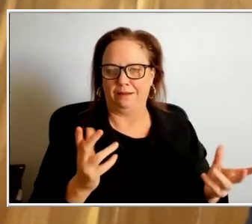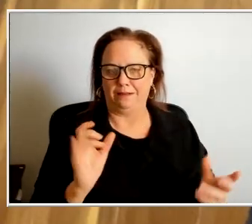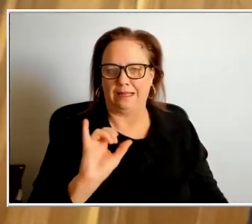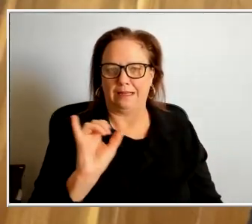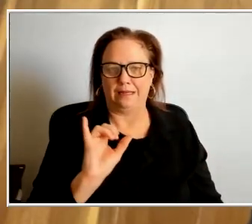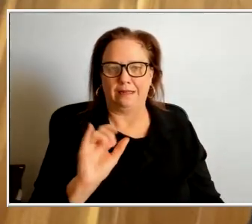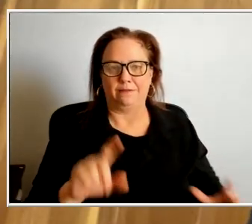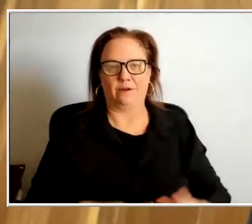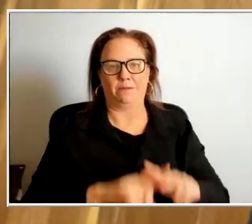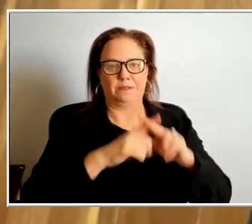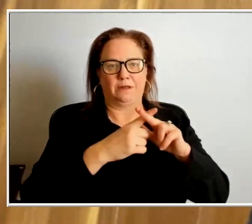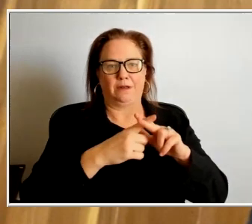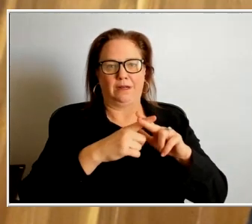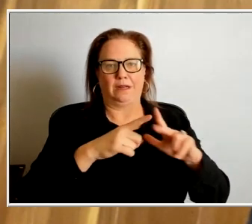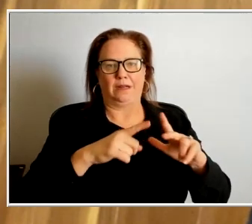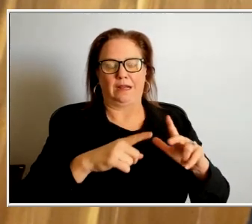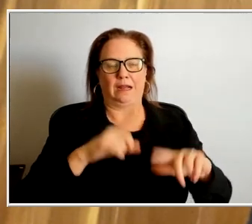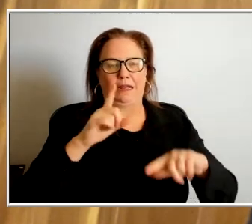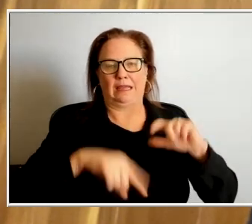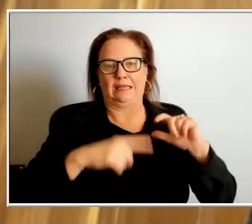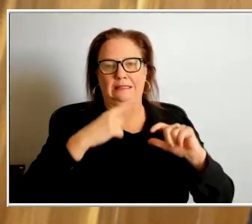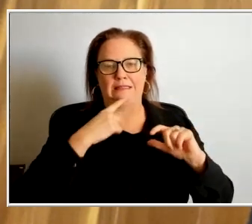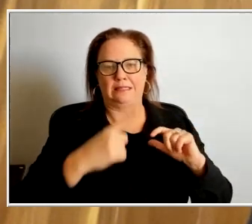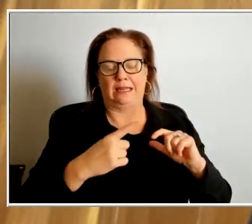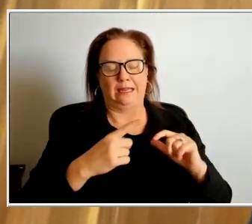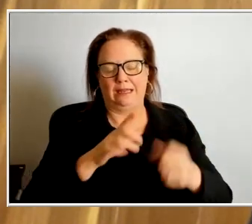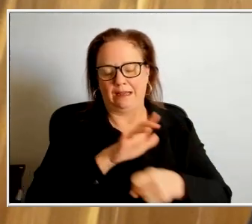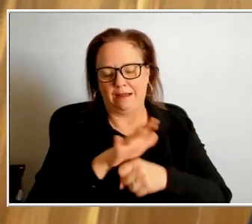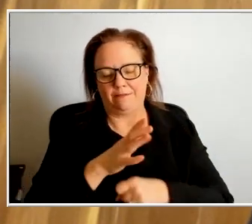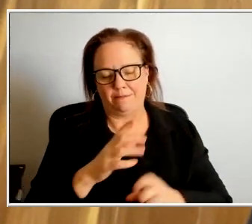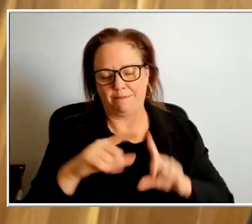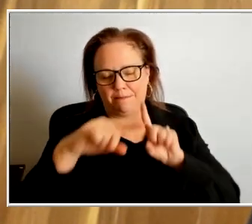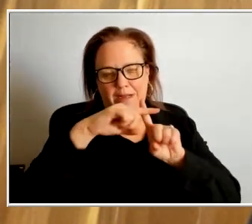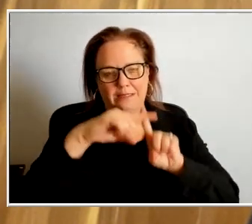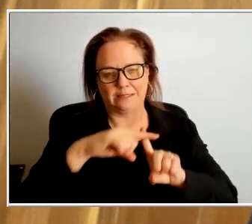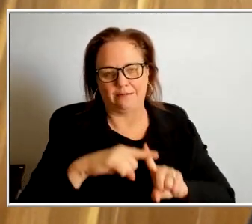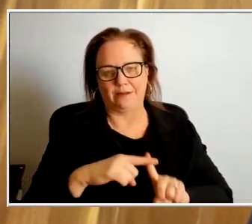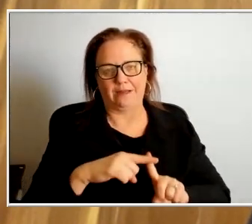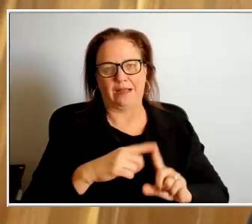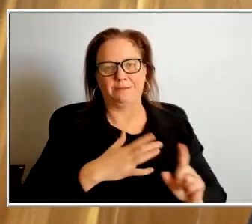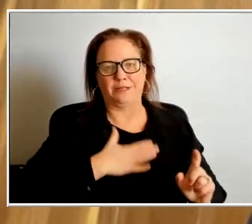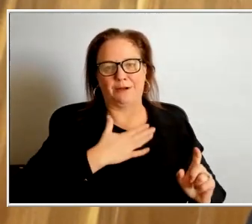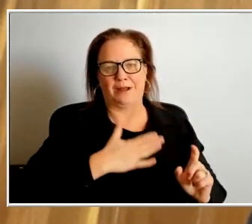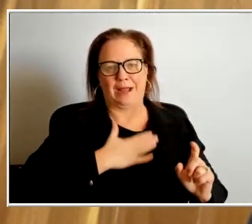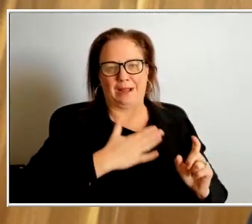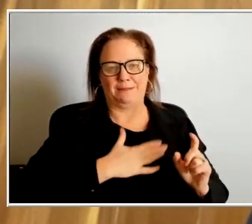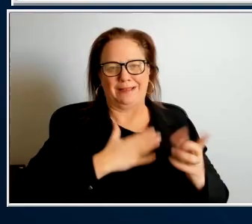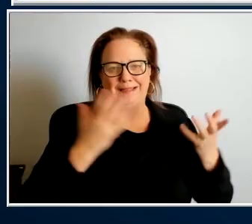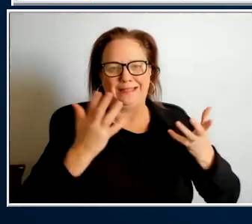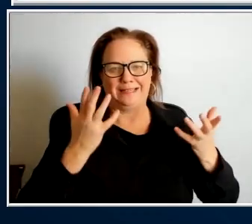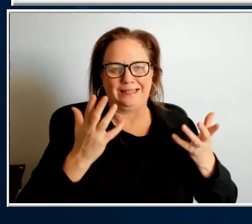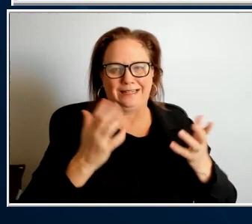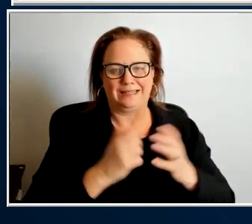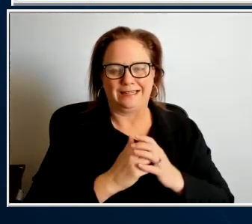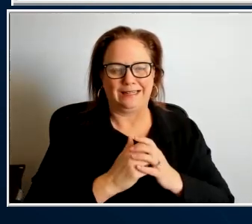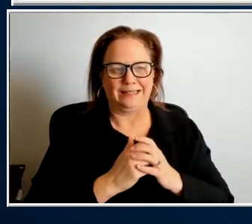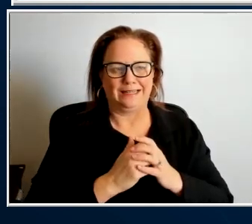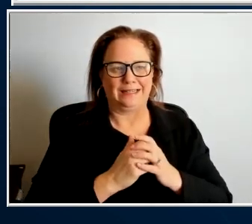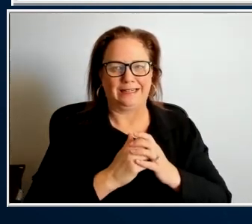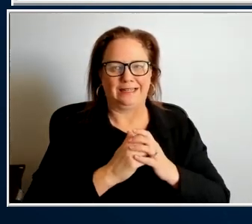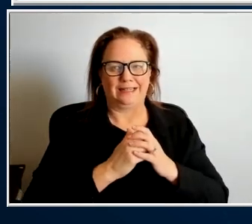From the start, I can't say enough good things about Dr. Jaley. Nice to know that he's here, so that way I can kind of pump up